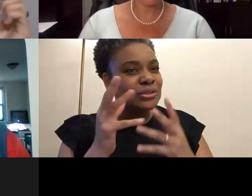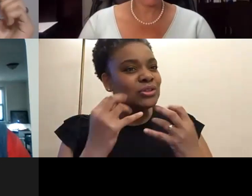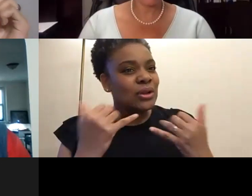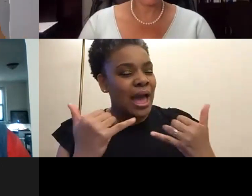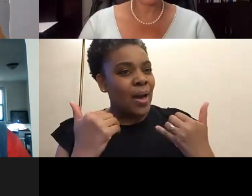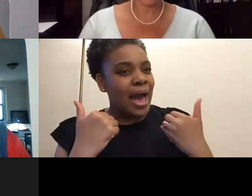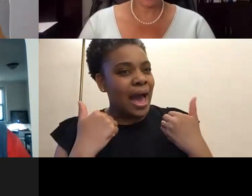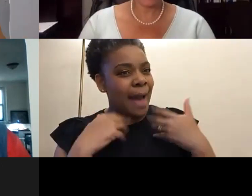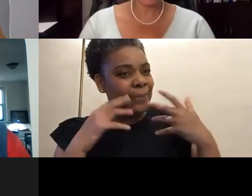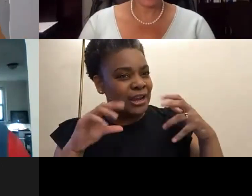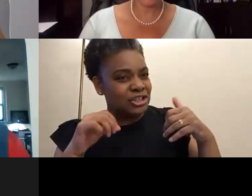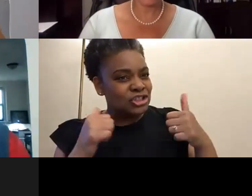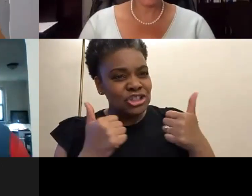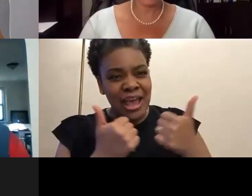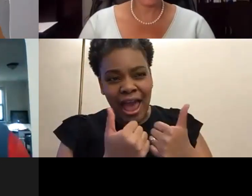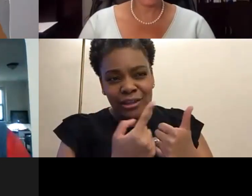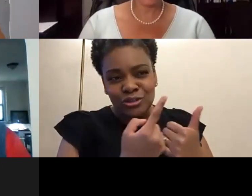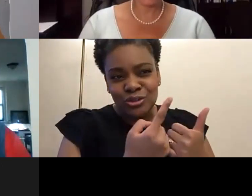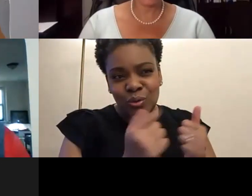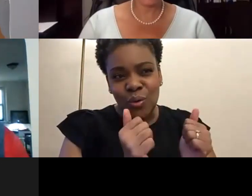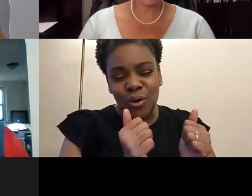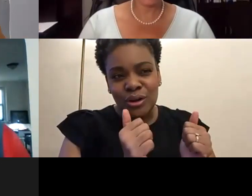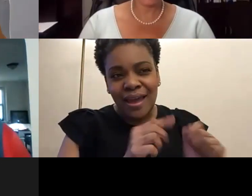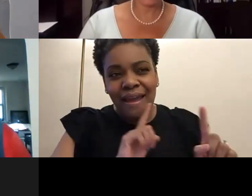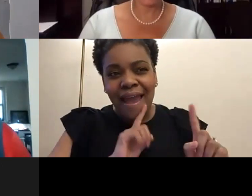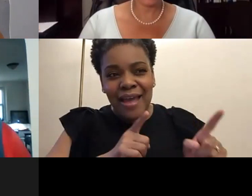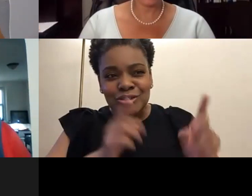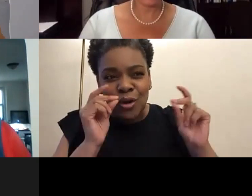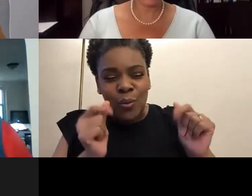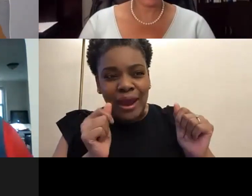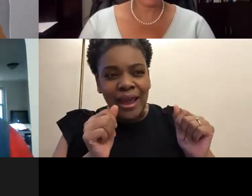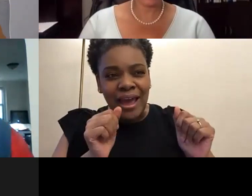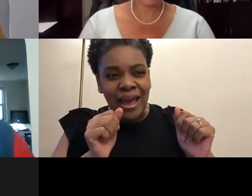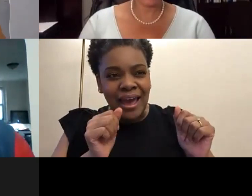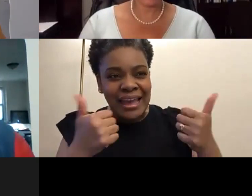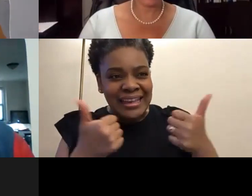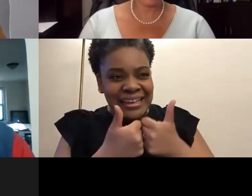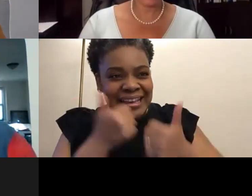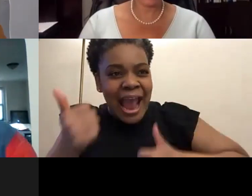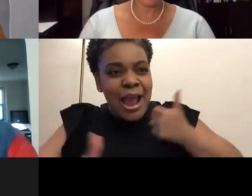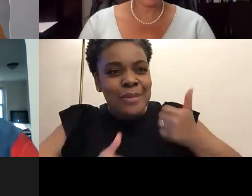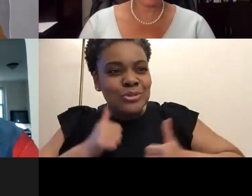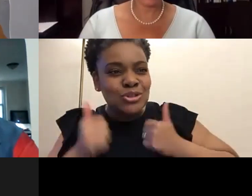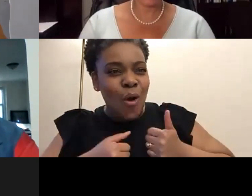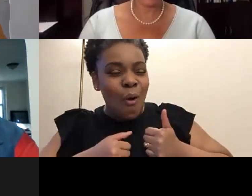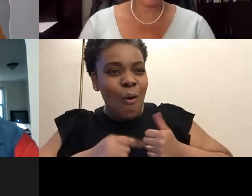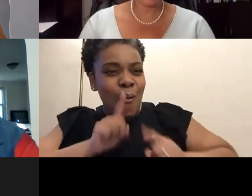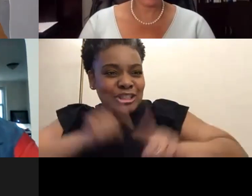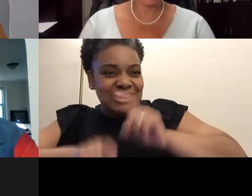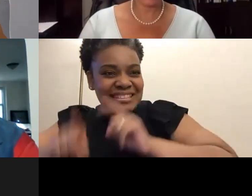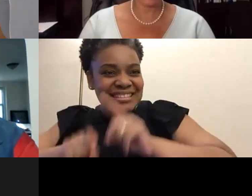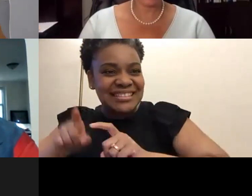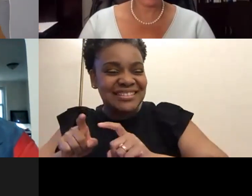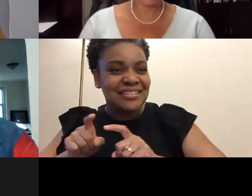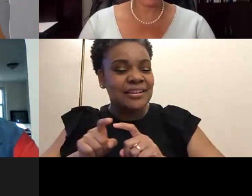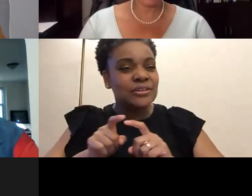be concise. Will be like a game show round, quick hits. So the